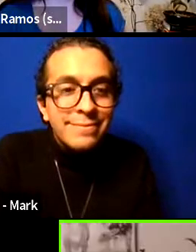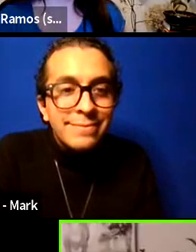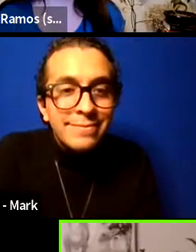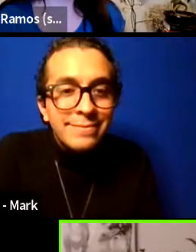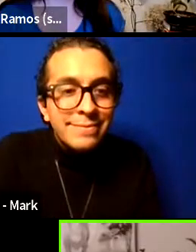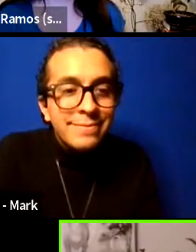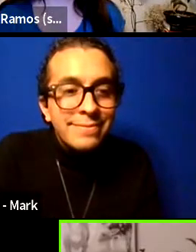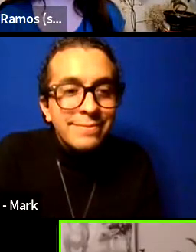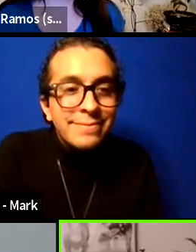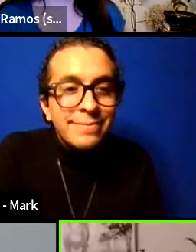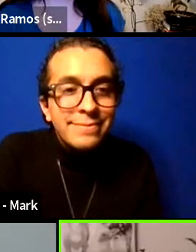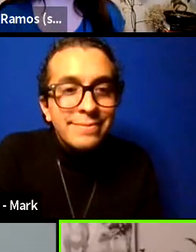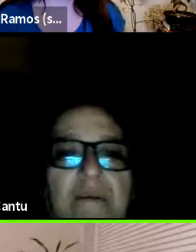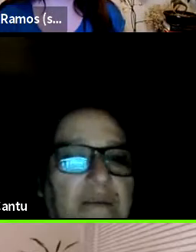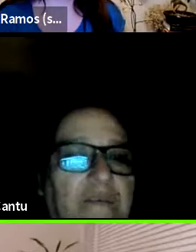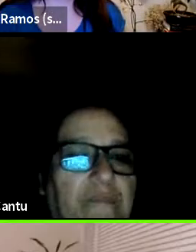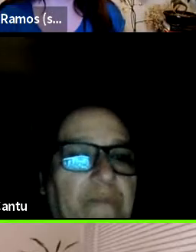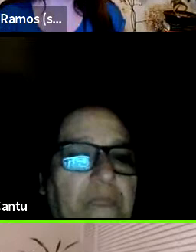Welcome back.